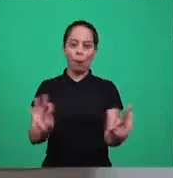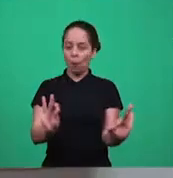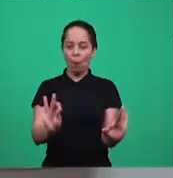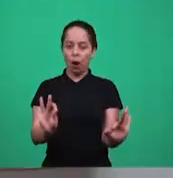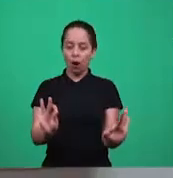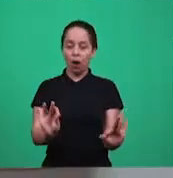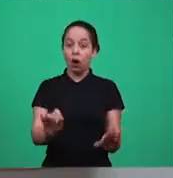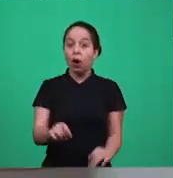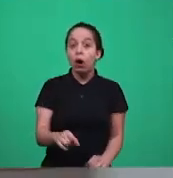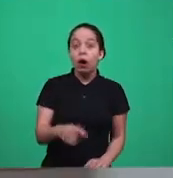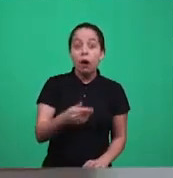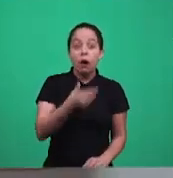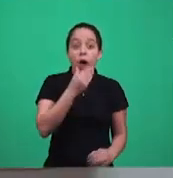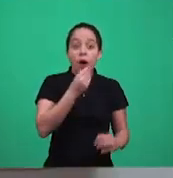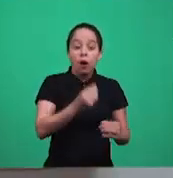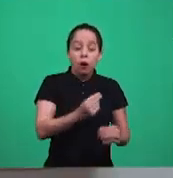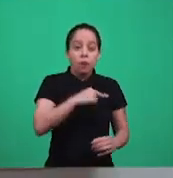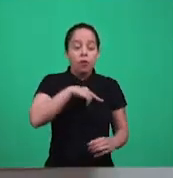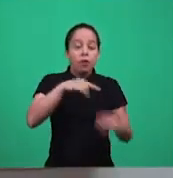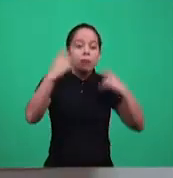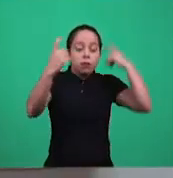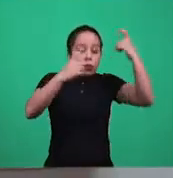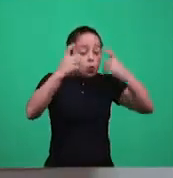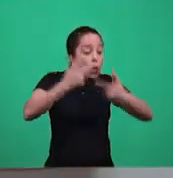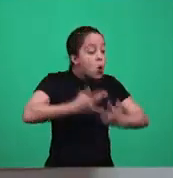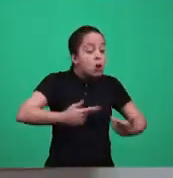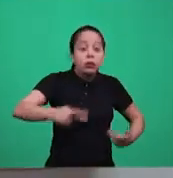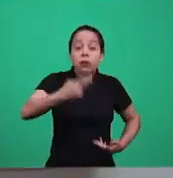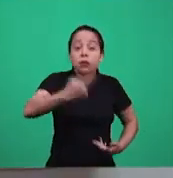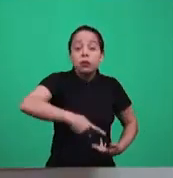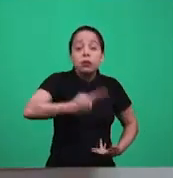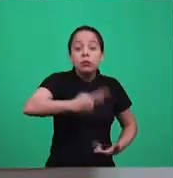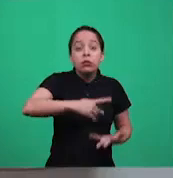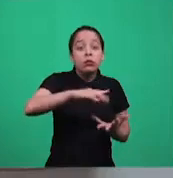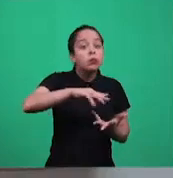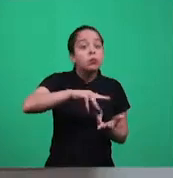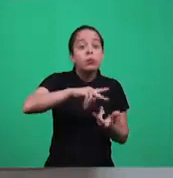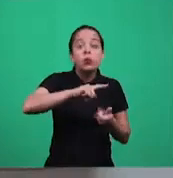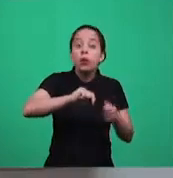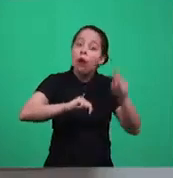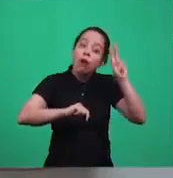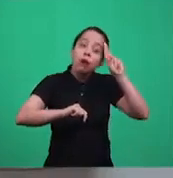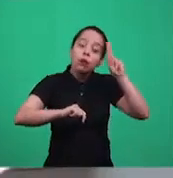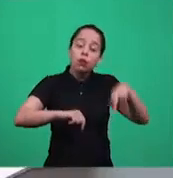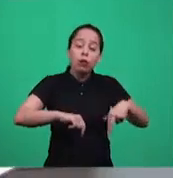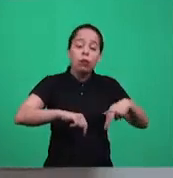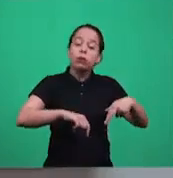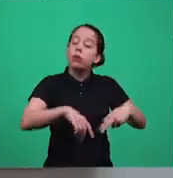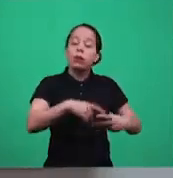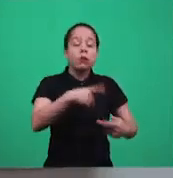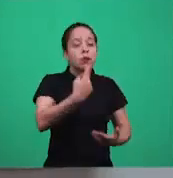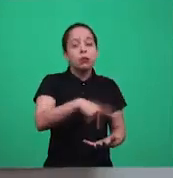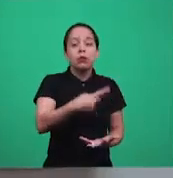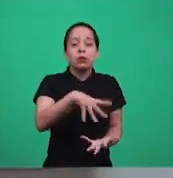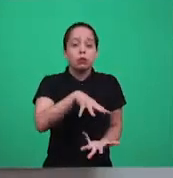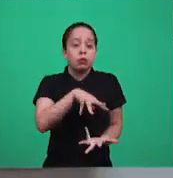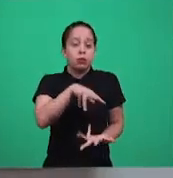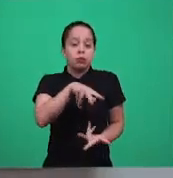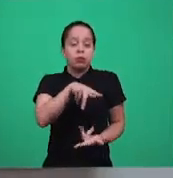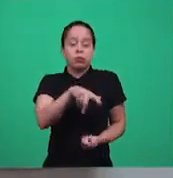His problem was here on earth. His worry was